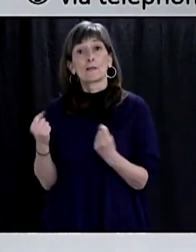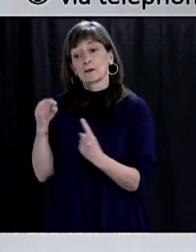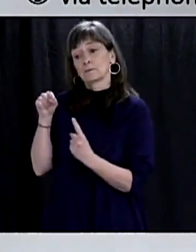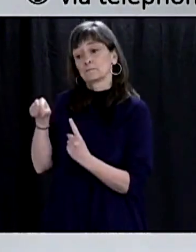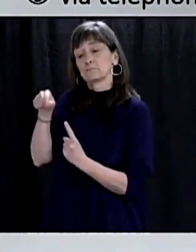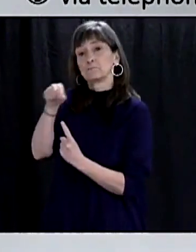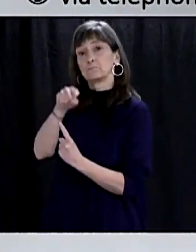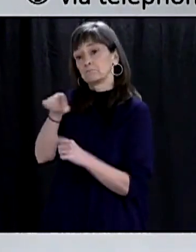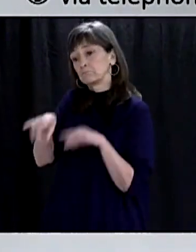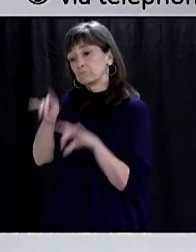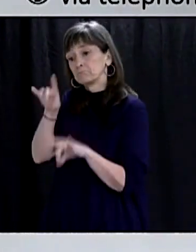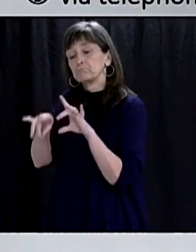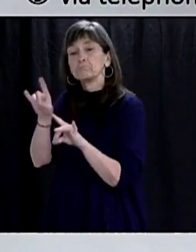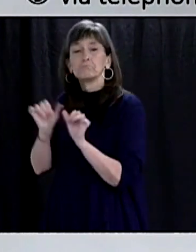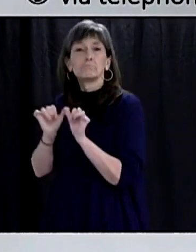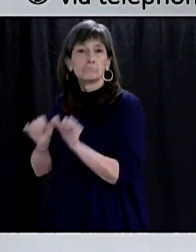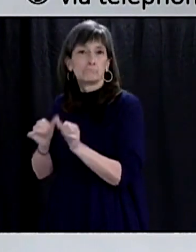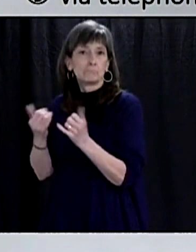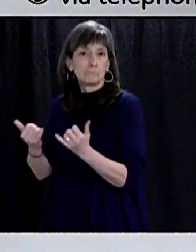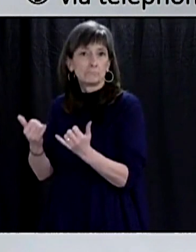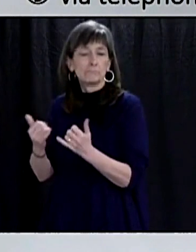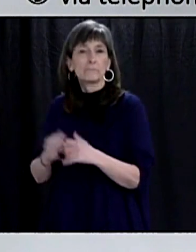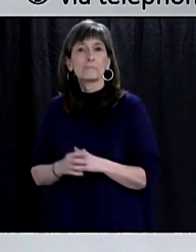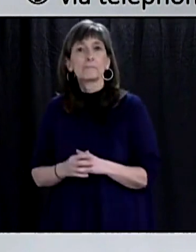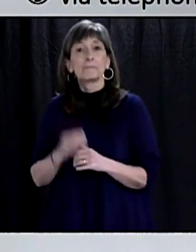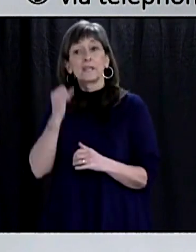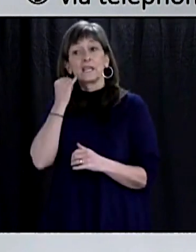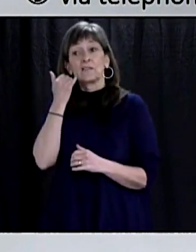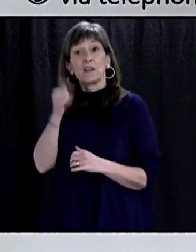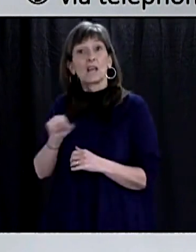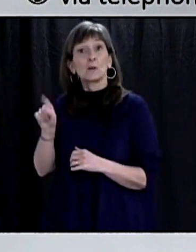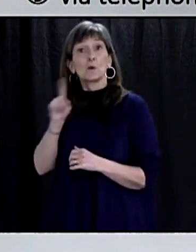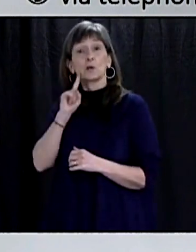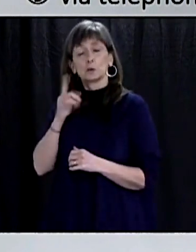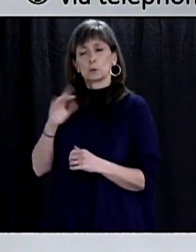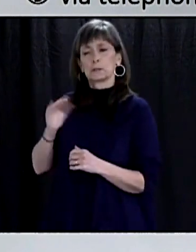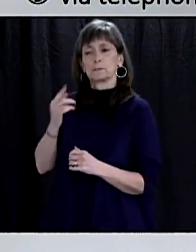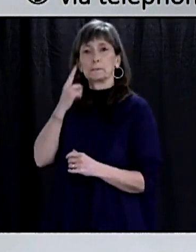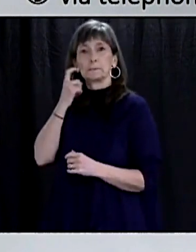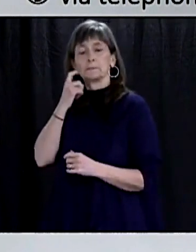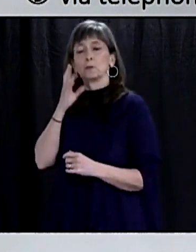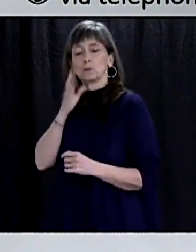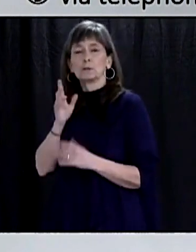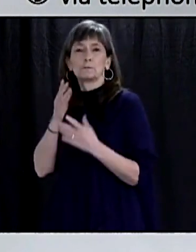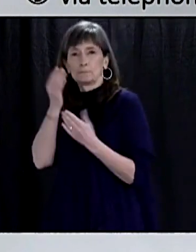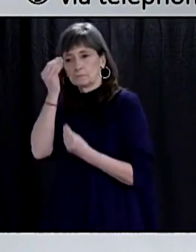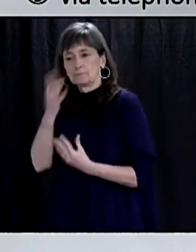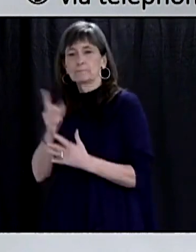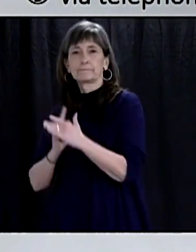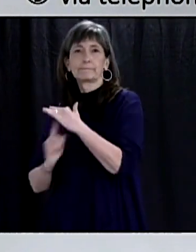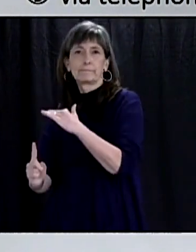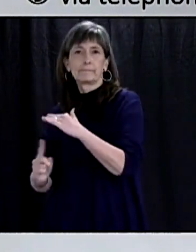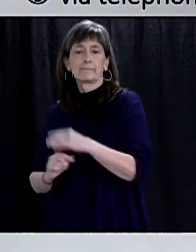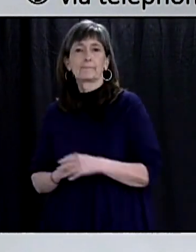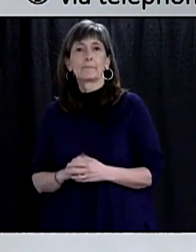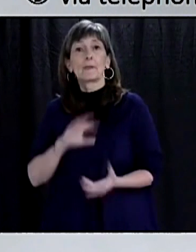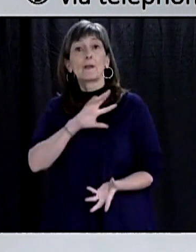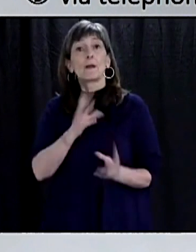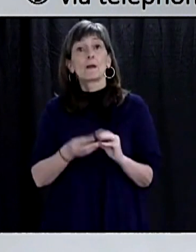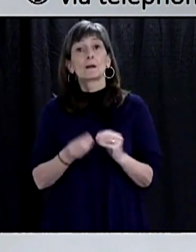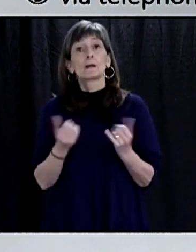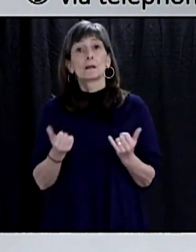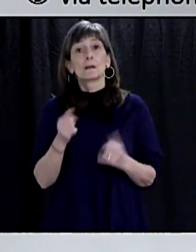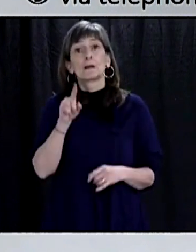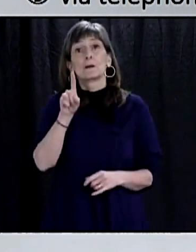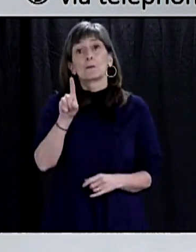is ongoing. Everyone considered close contacts will be advised to quarantine. The total number of cases in our province